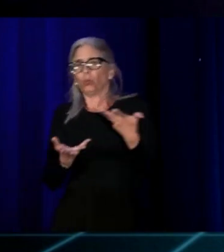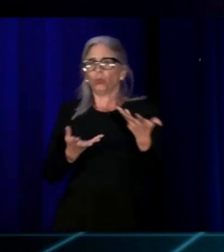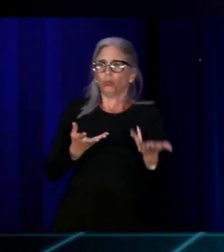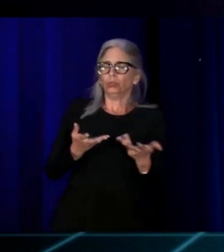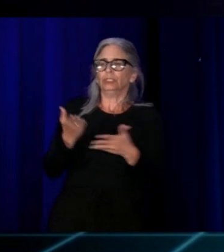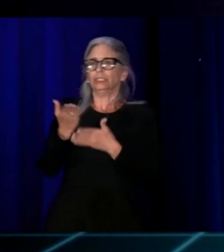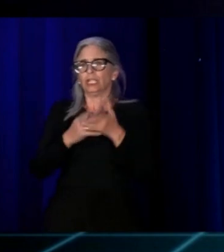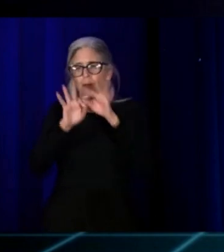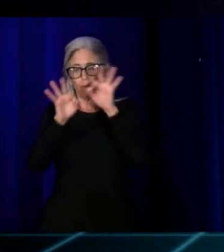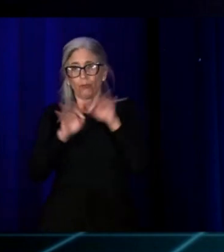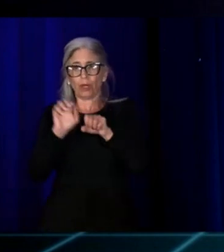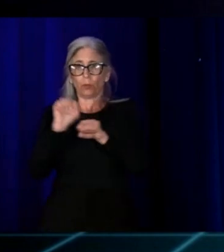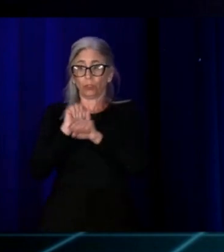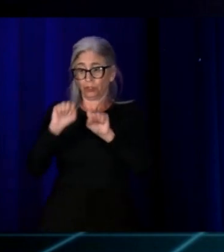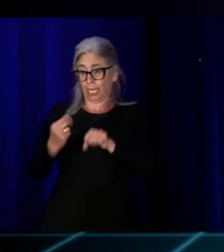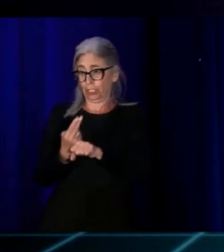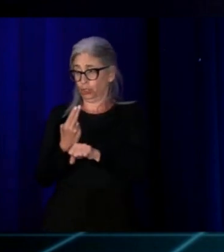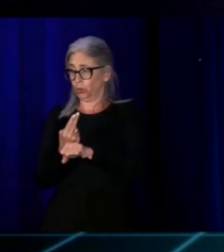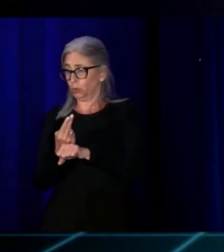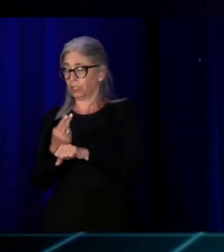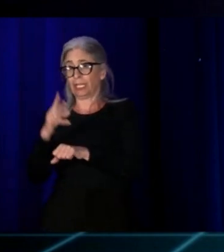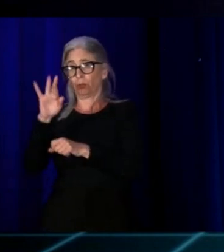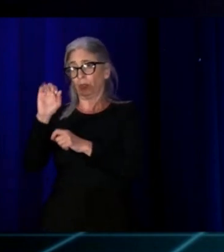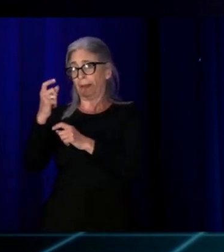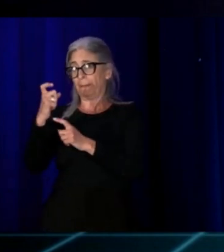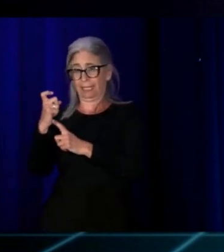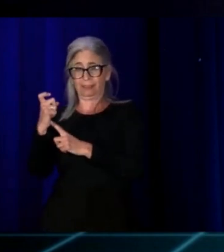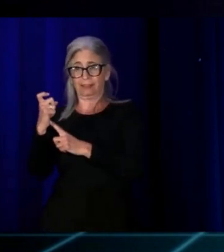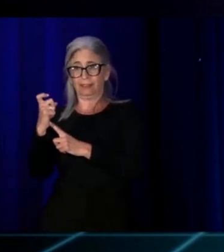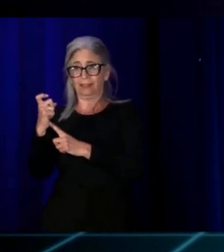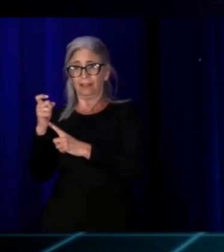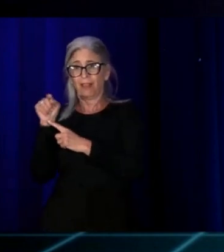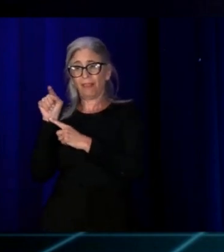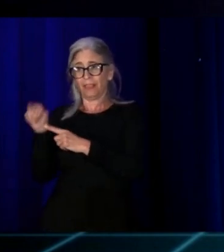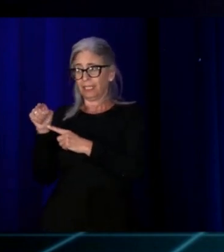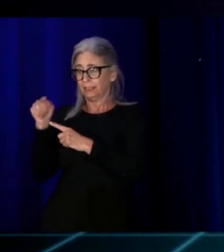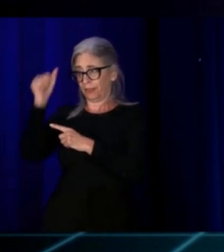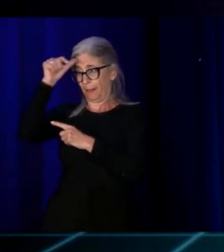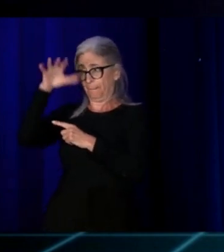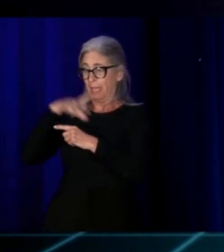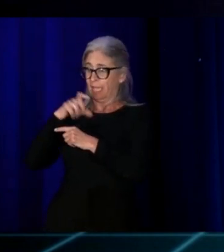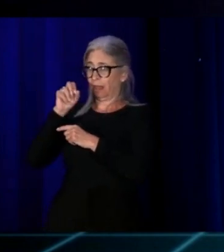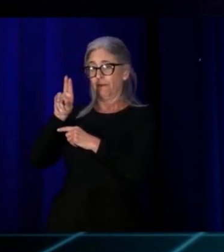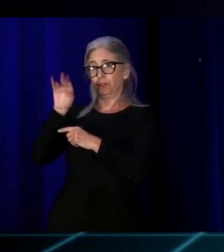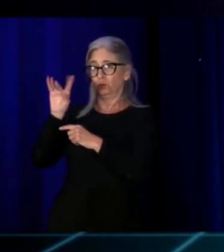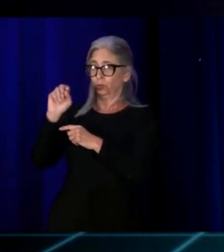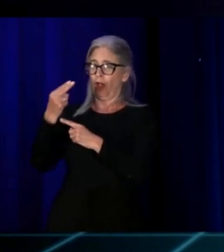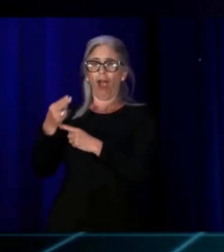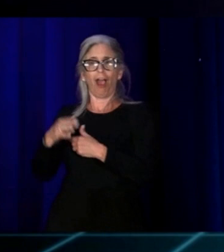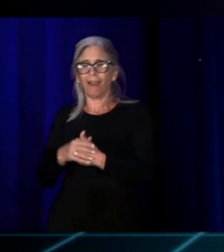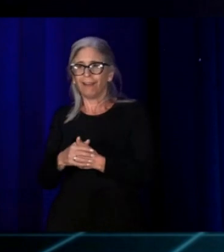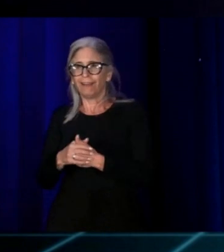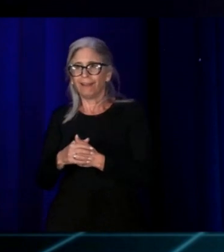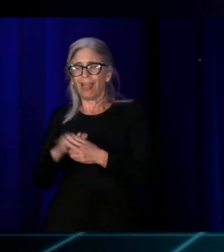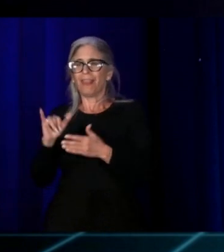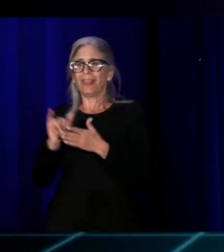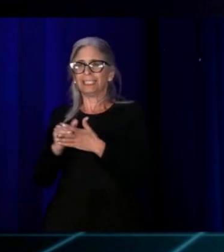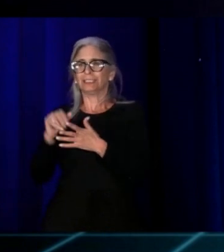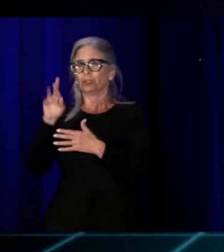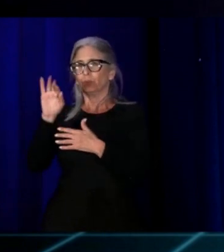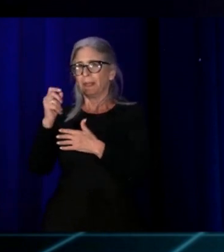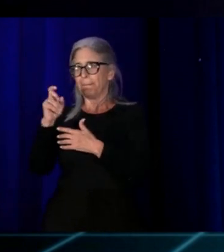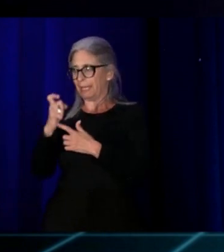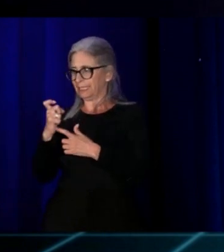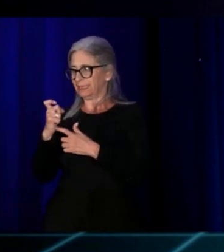couple frameworks that we could use, such as Remix, and these are the men of Utah. That's how you know it's Remix. And then the men in